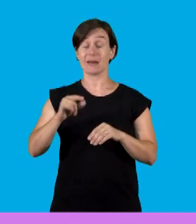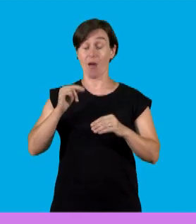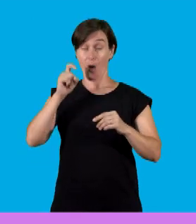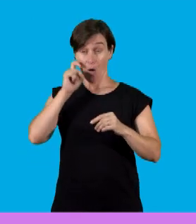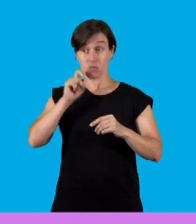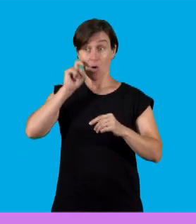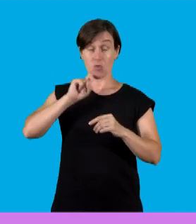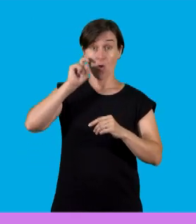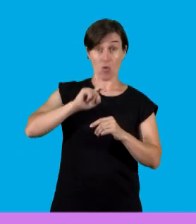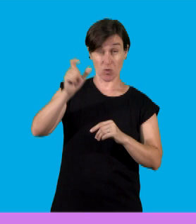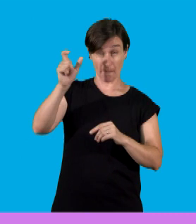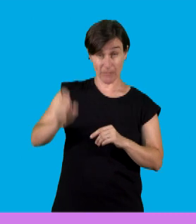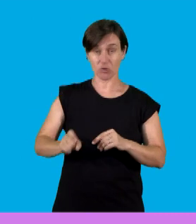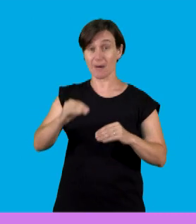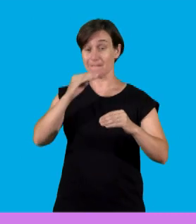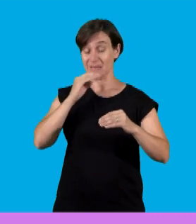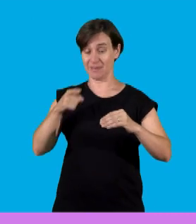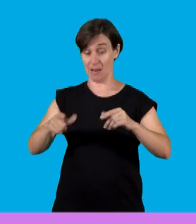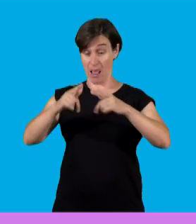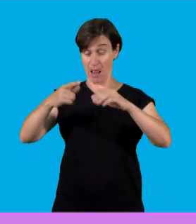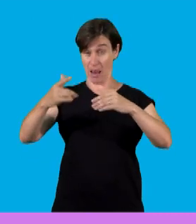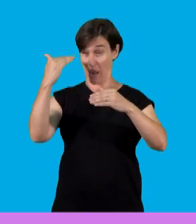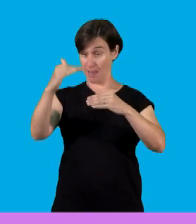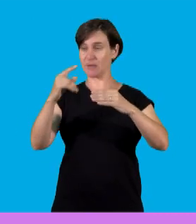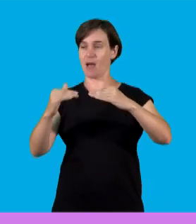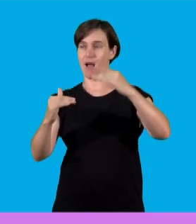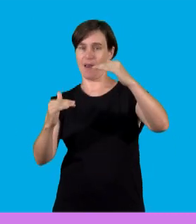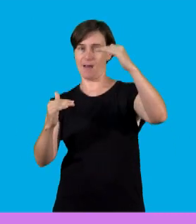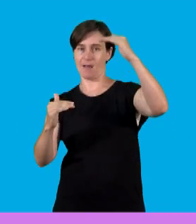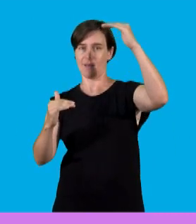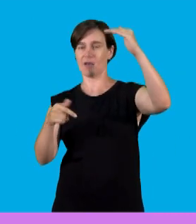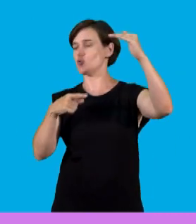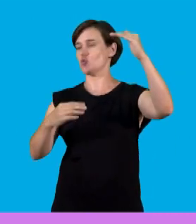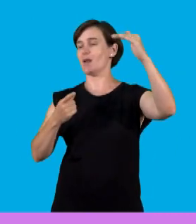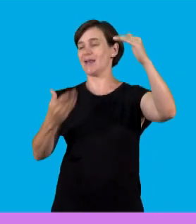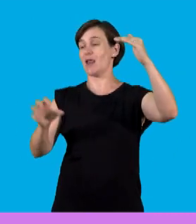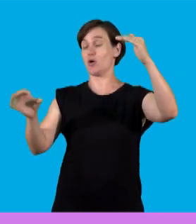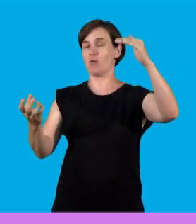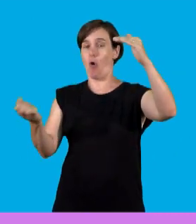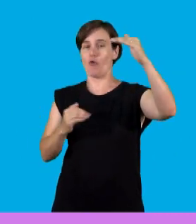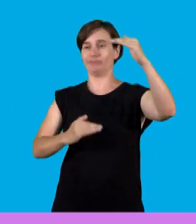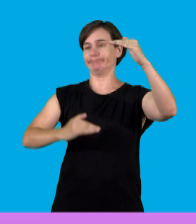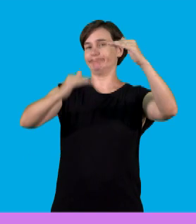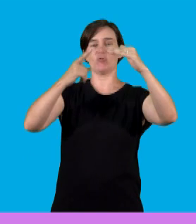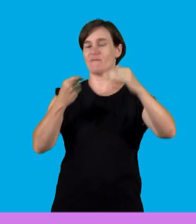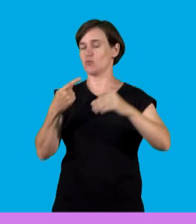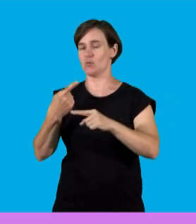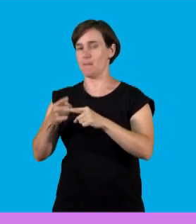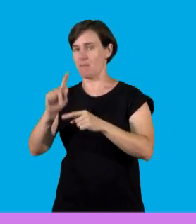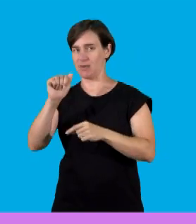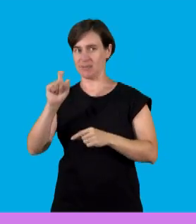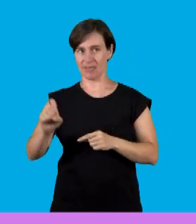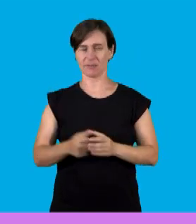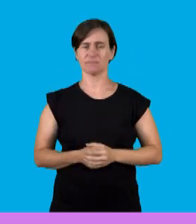the older the taxpayer is, the higher the tax threshold. Okay. Then rebates, also very